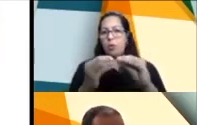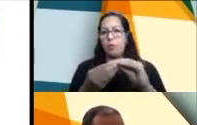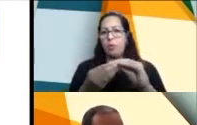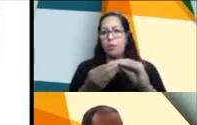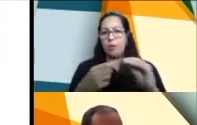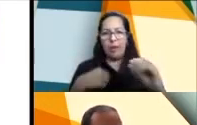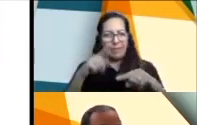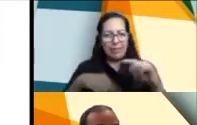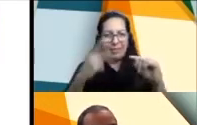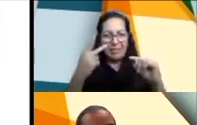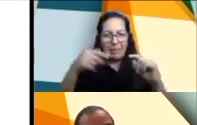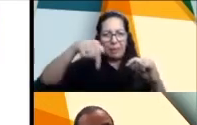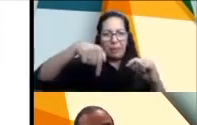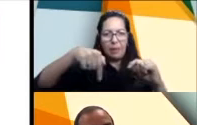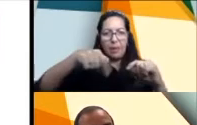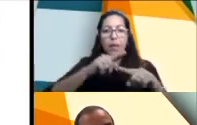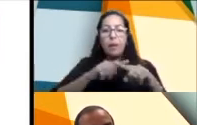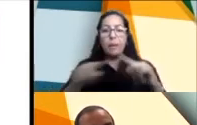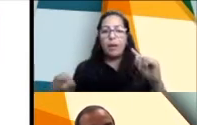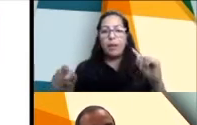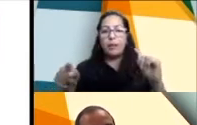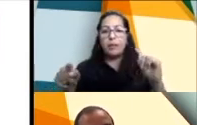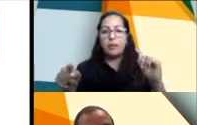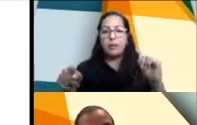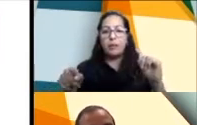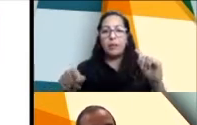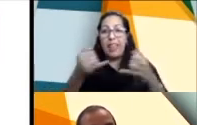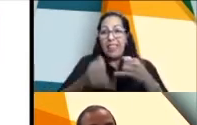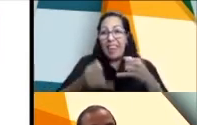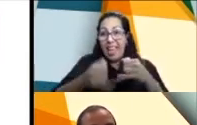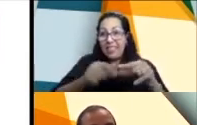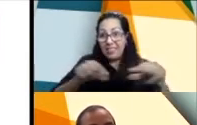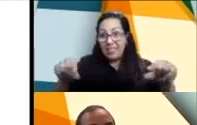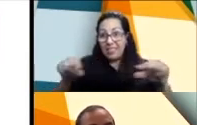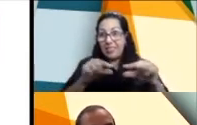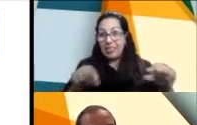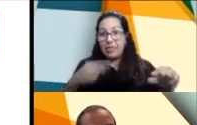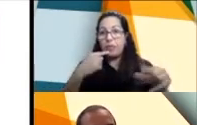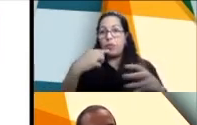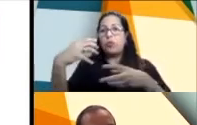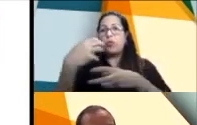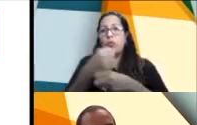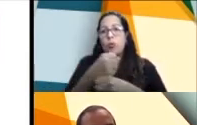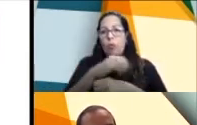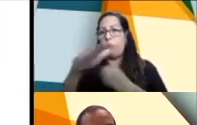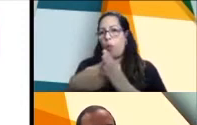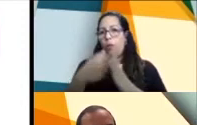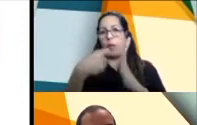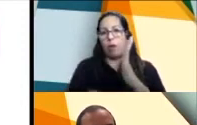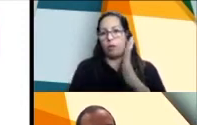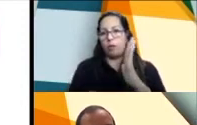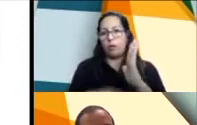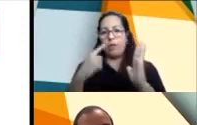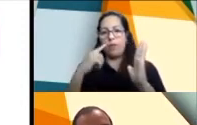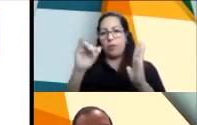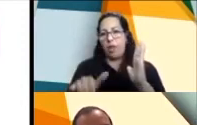see the bottom part, but at the bottom, you need to sum up all the costs for that